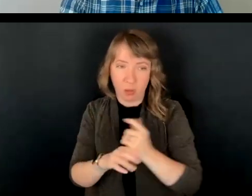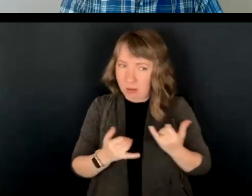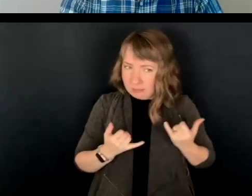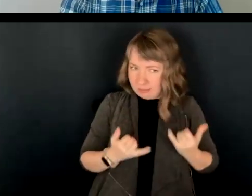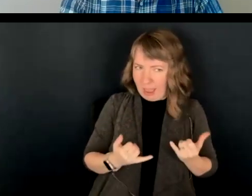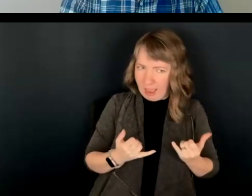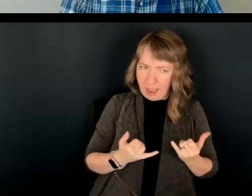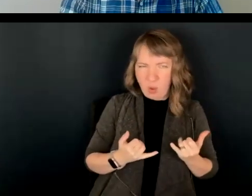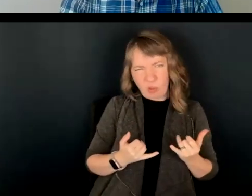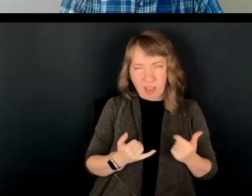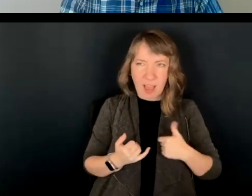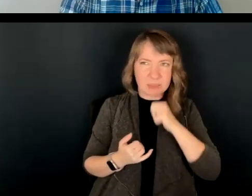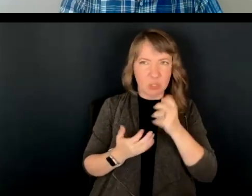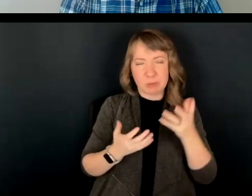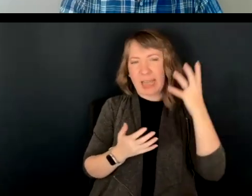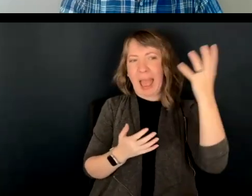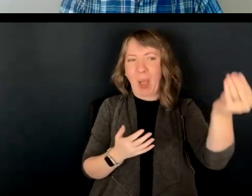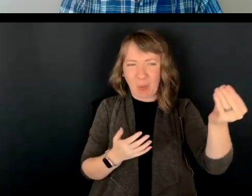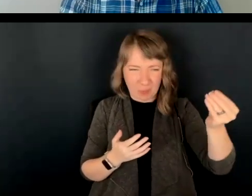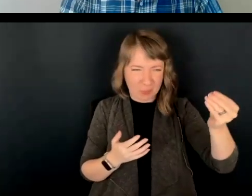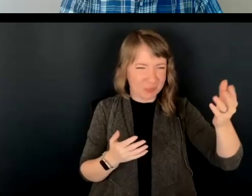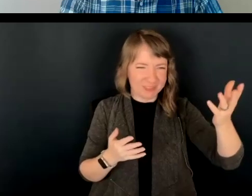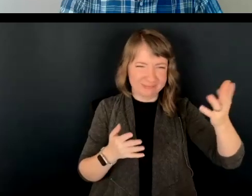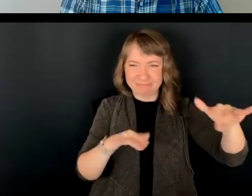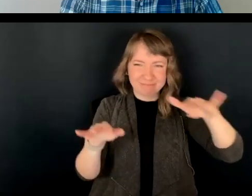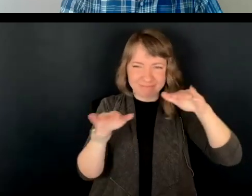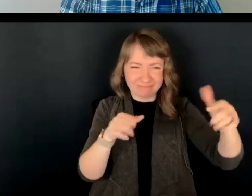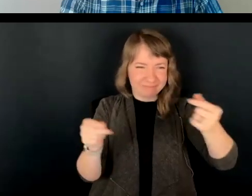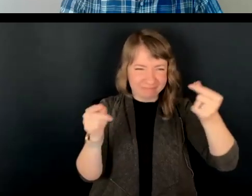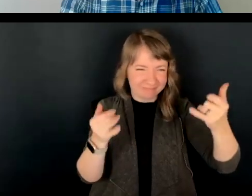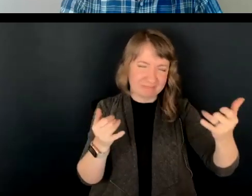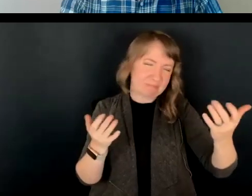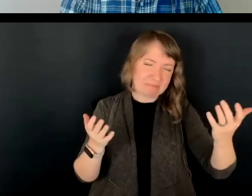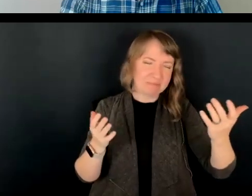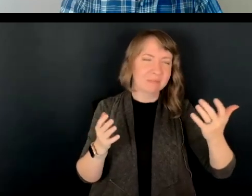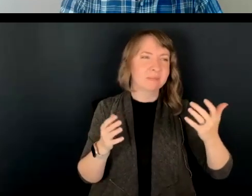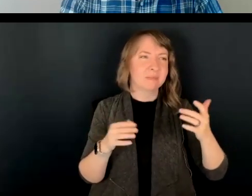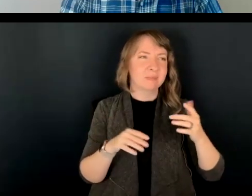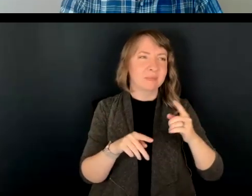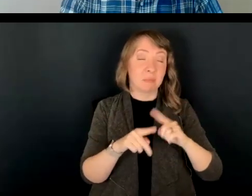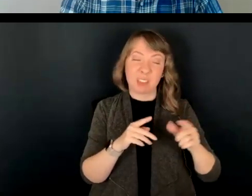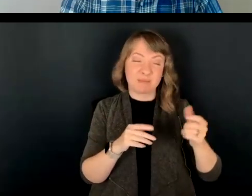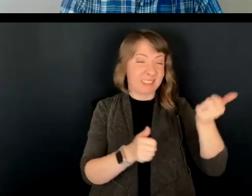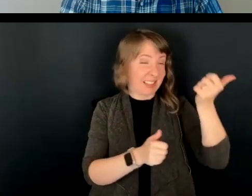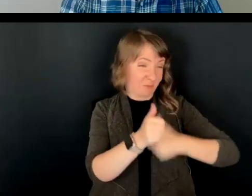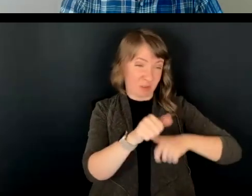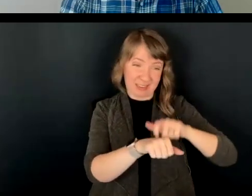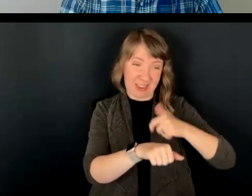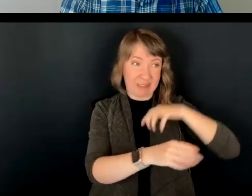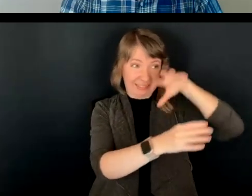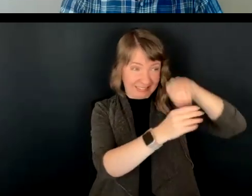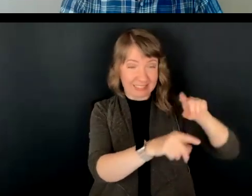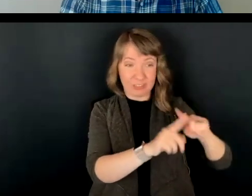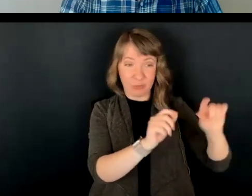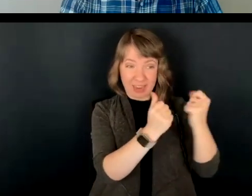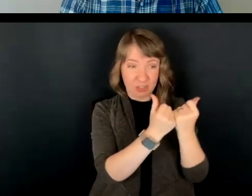while either. But I've had to do that with every agency I've worked with because even if they were